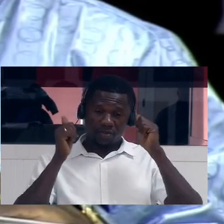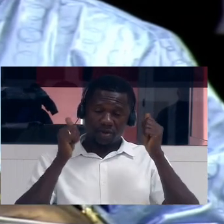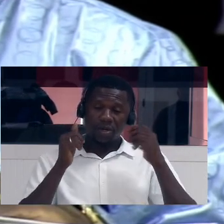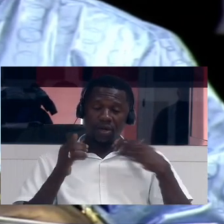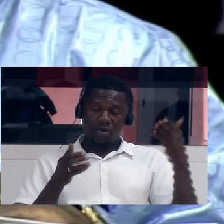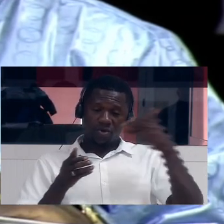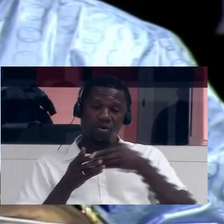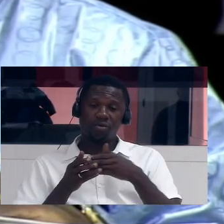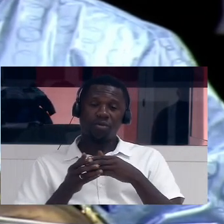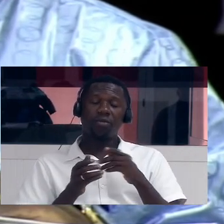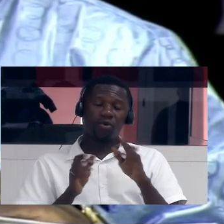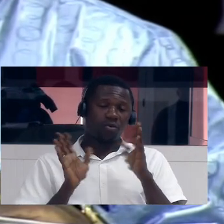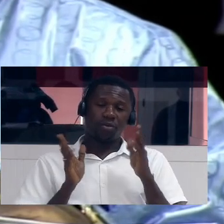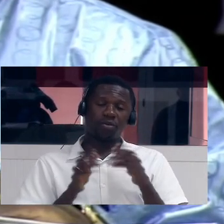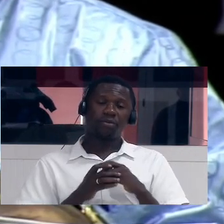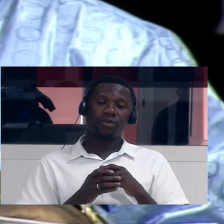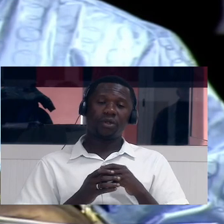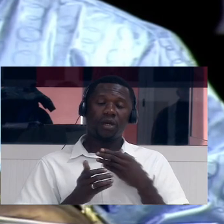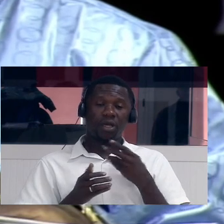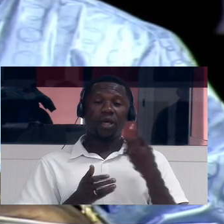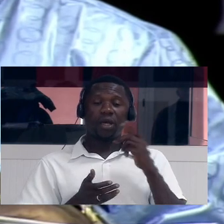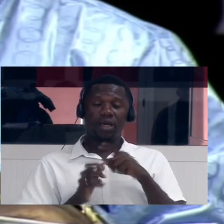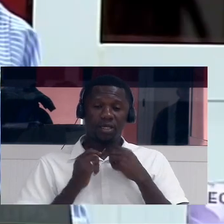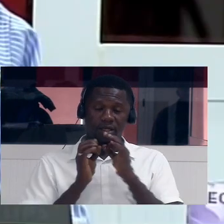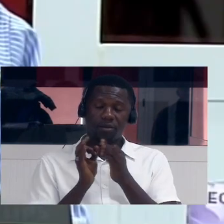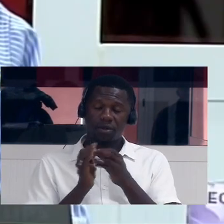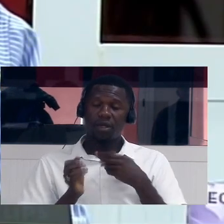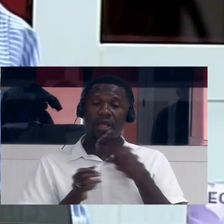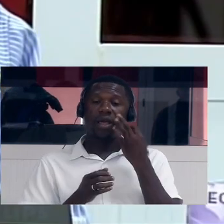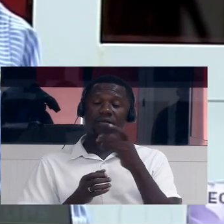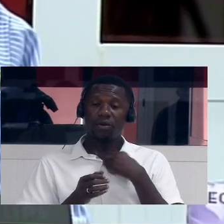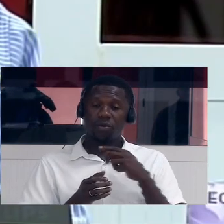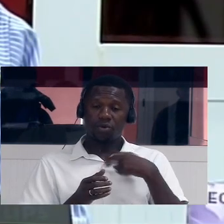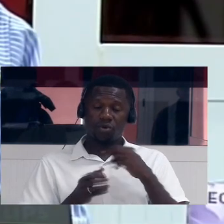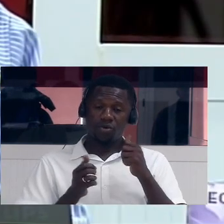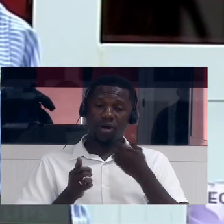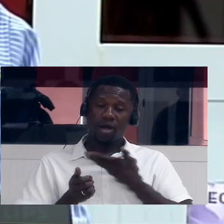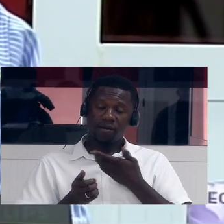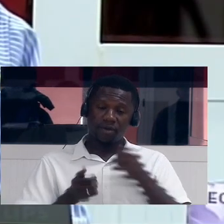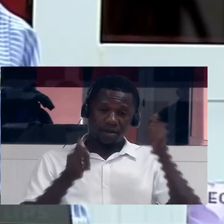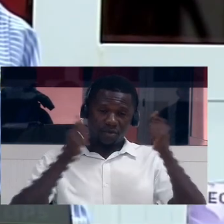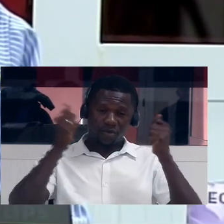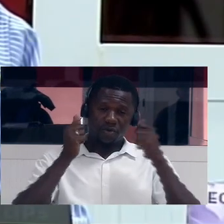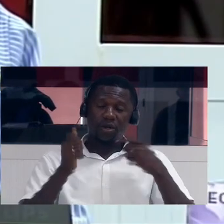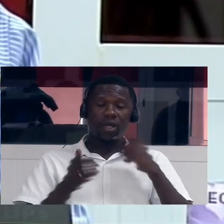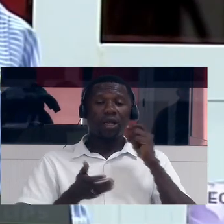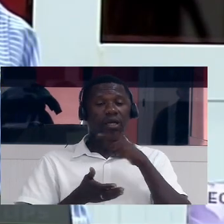was insisting that if they want to hold a demonstration, let them arrive so that I'll be in the picture.